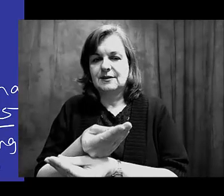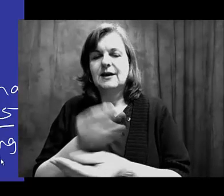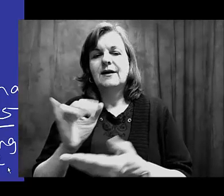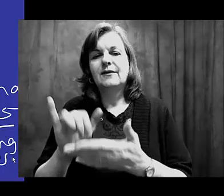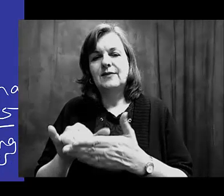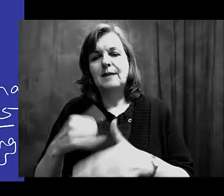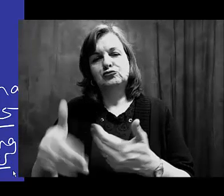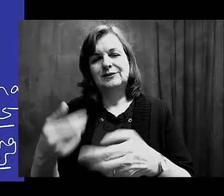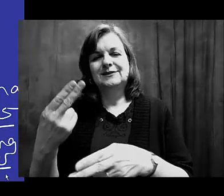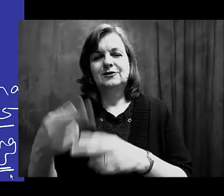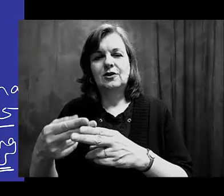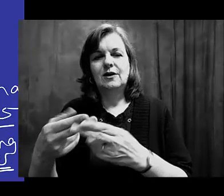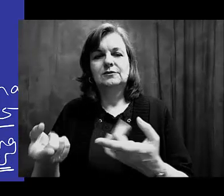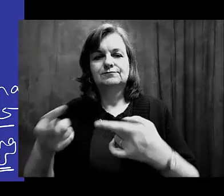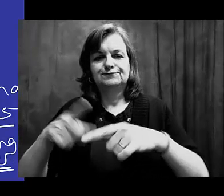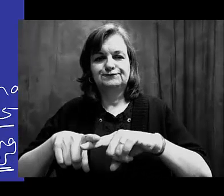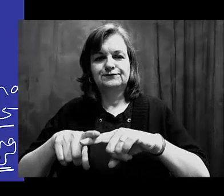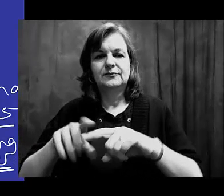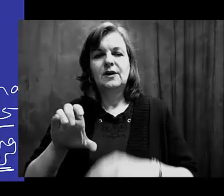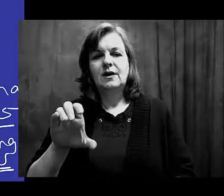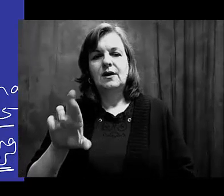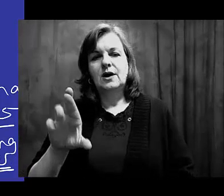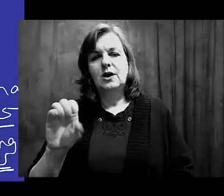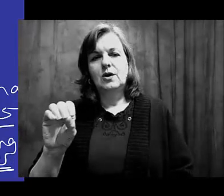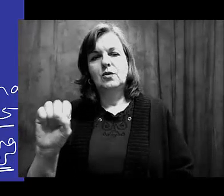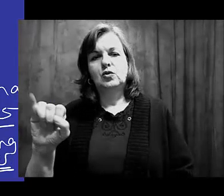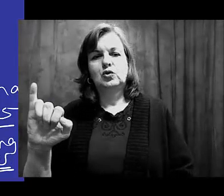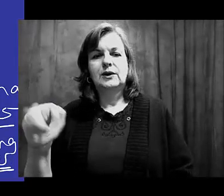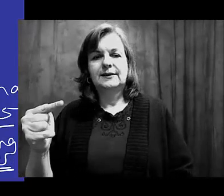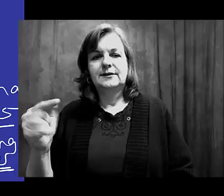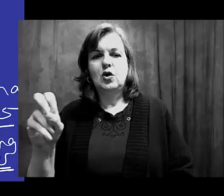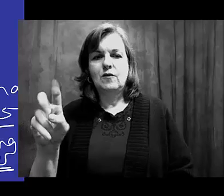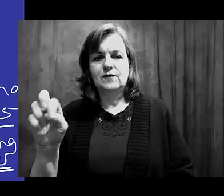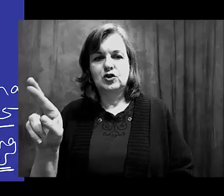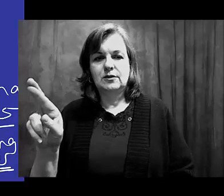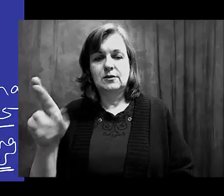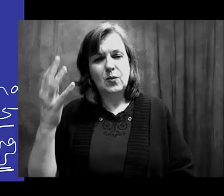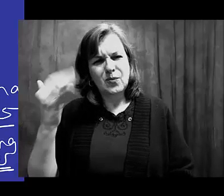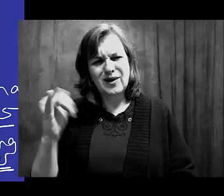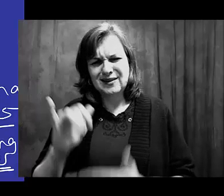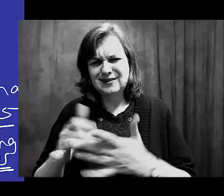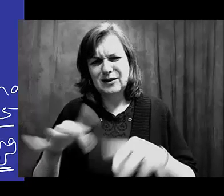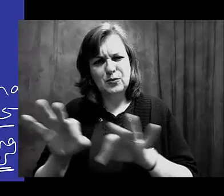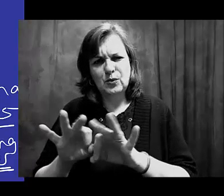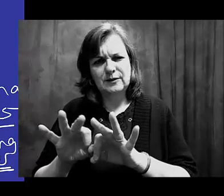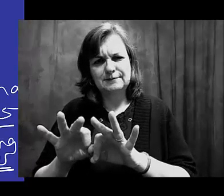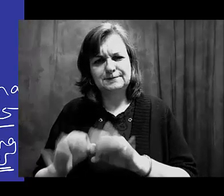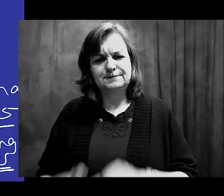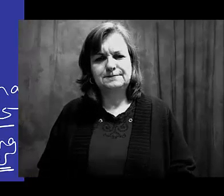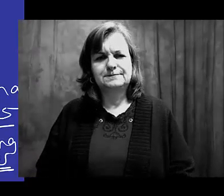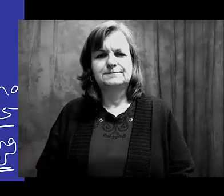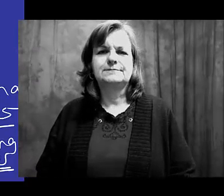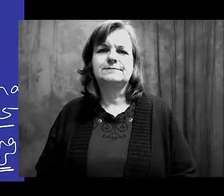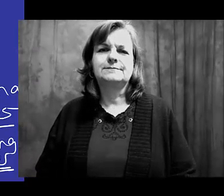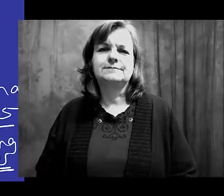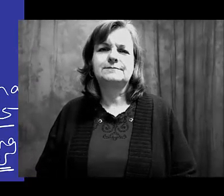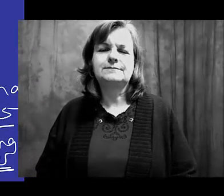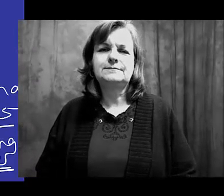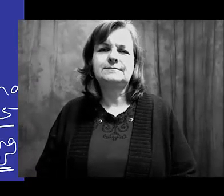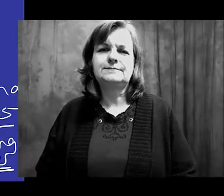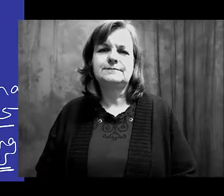crossing over. Why is this important? Well, it means that these